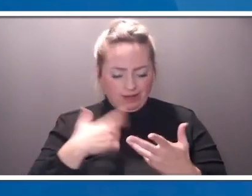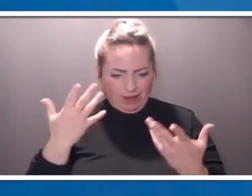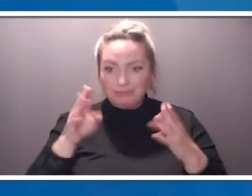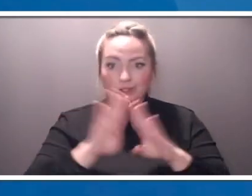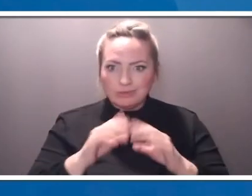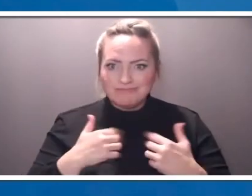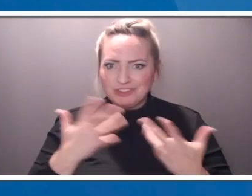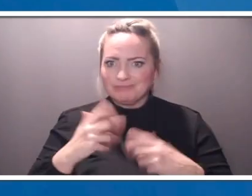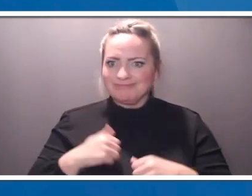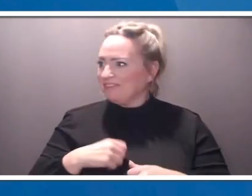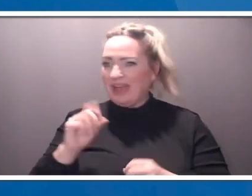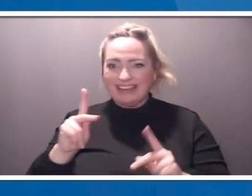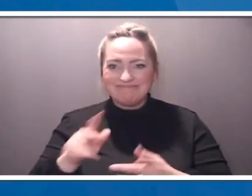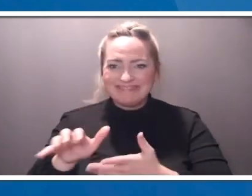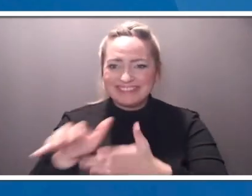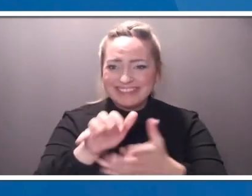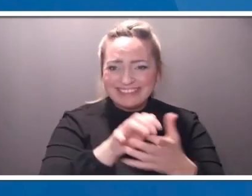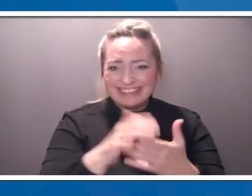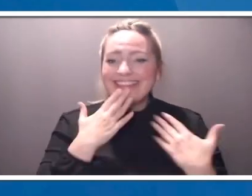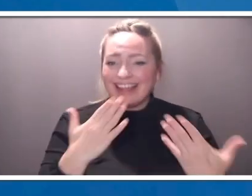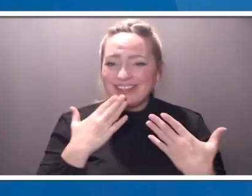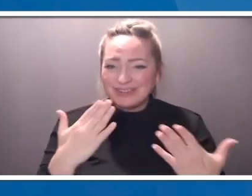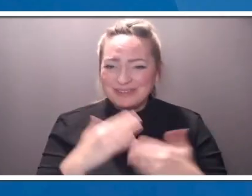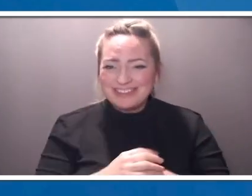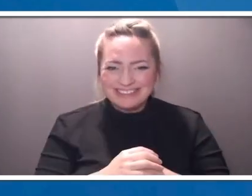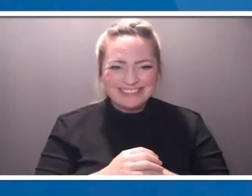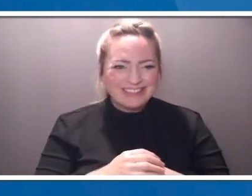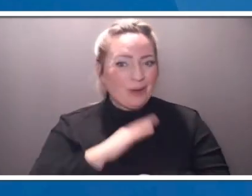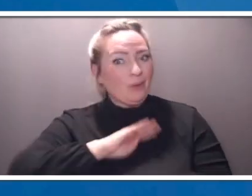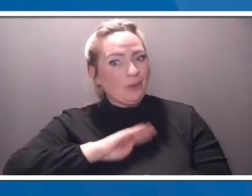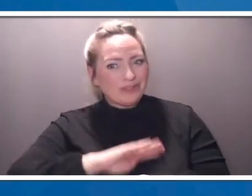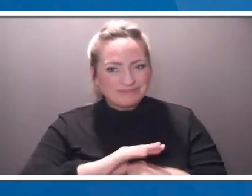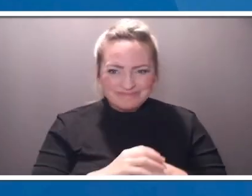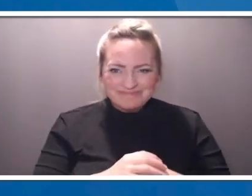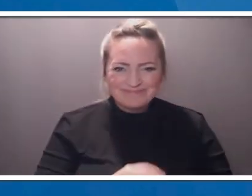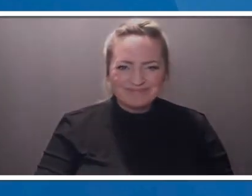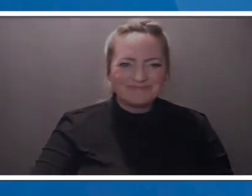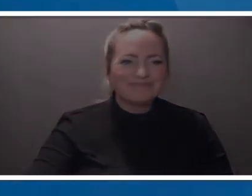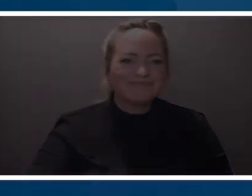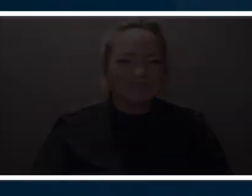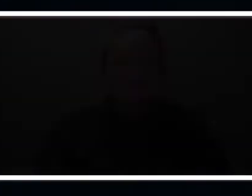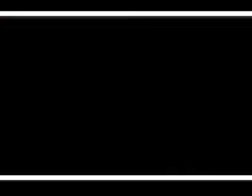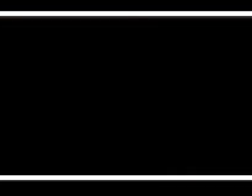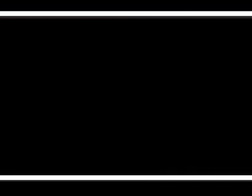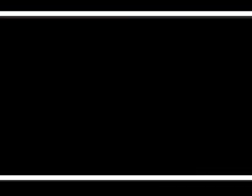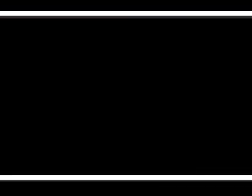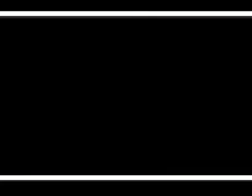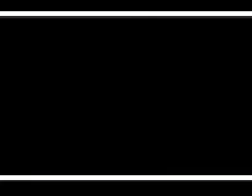Statler, and I've been taken off. Thank you.